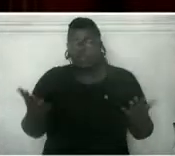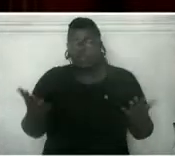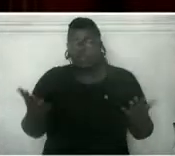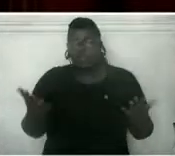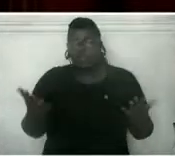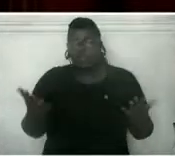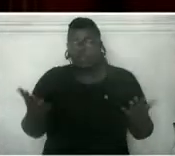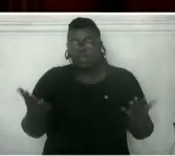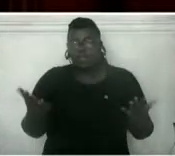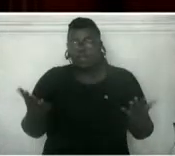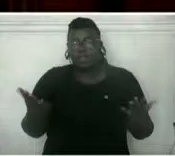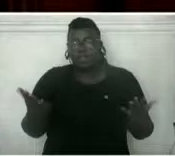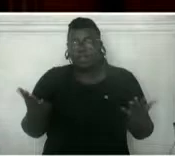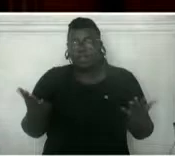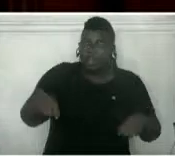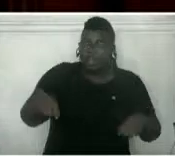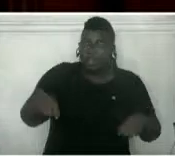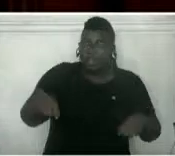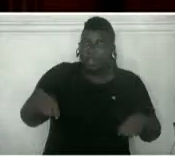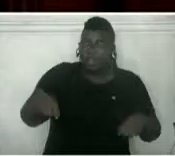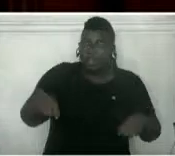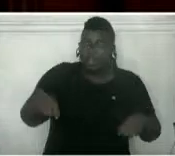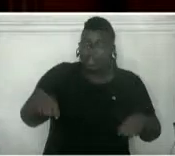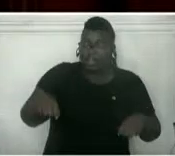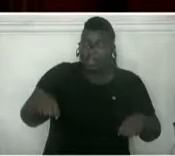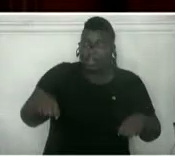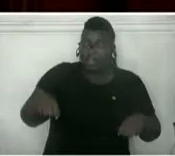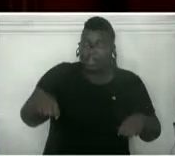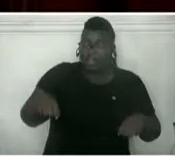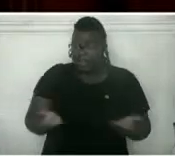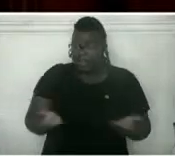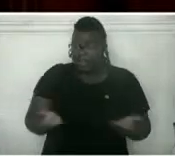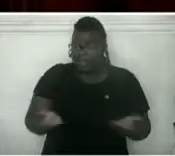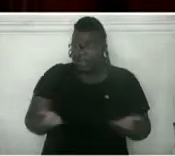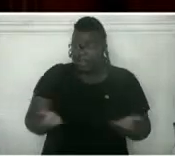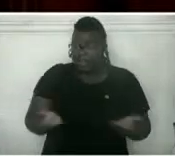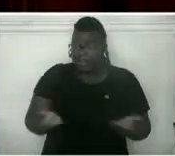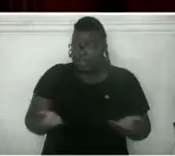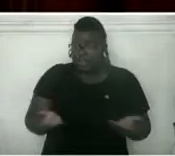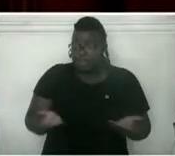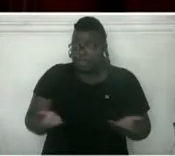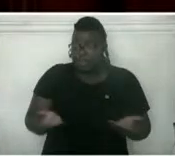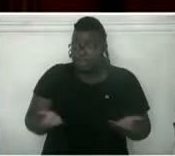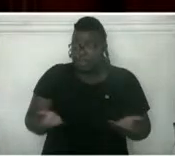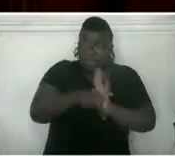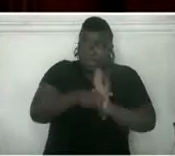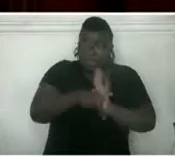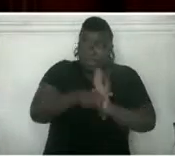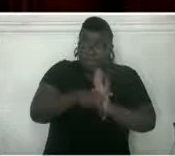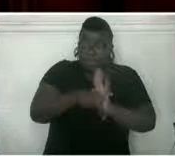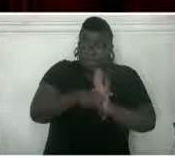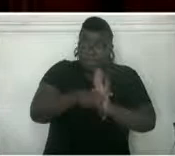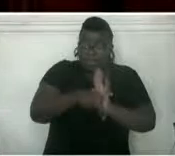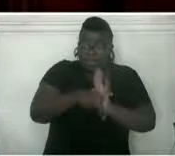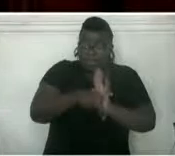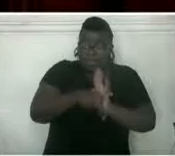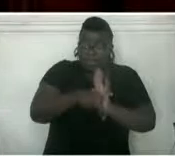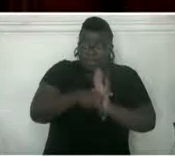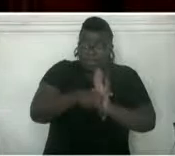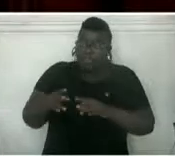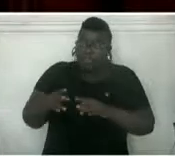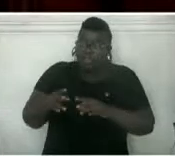friends or siblings can end up in a cold-blooded murder. Even more heartbreaking is